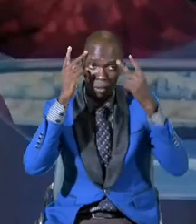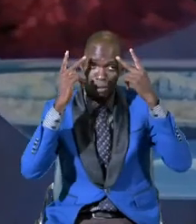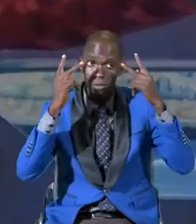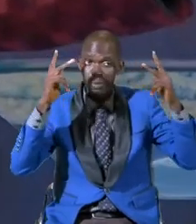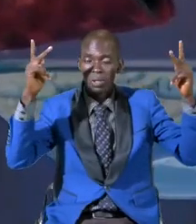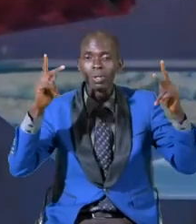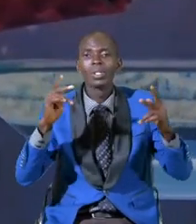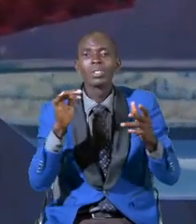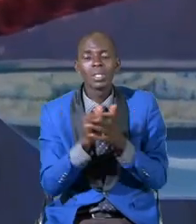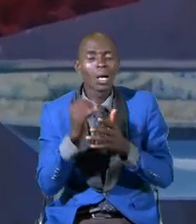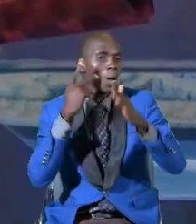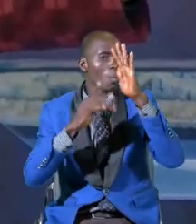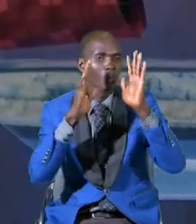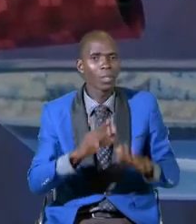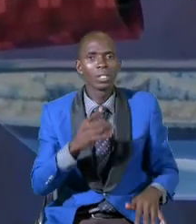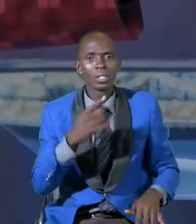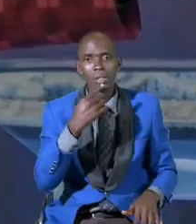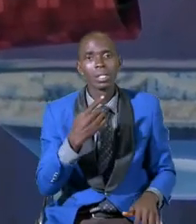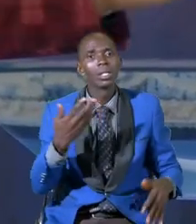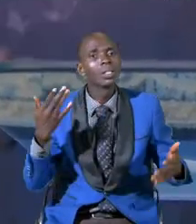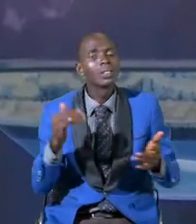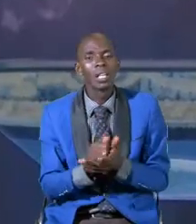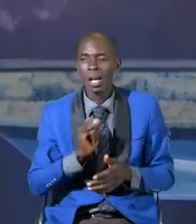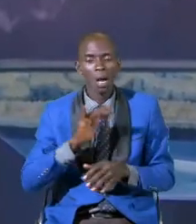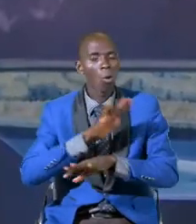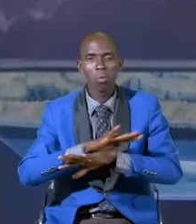prophets, they say, we don't want to deceive anybody. The Lord has